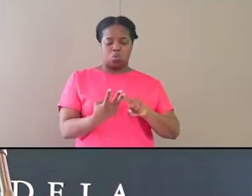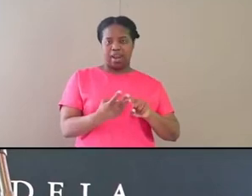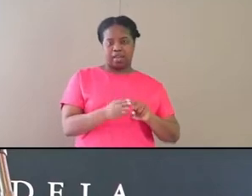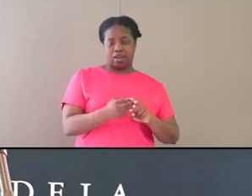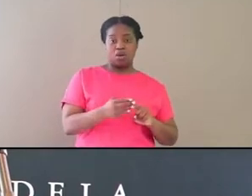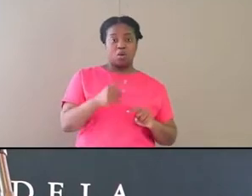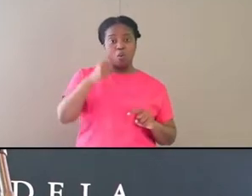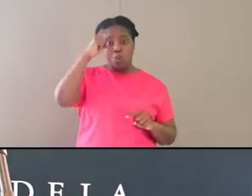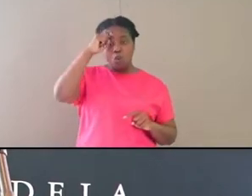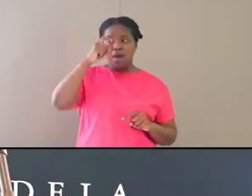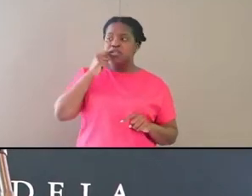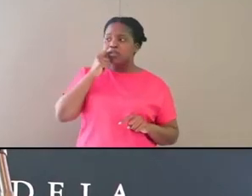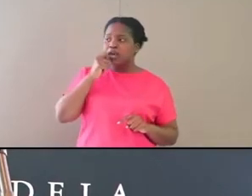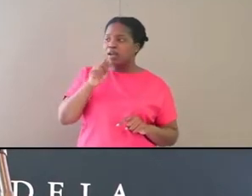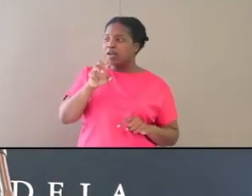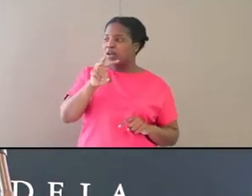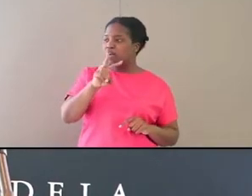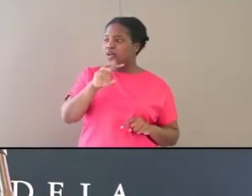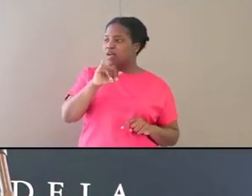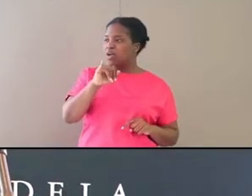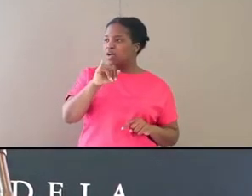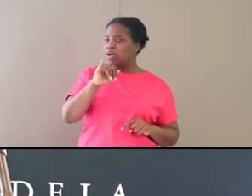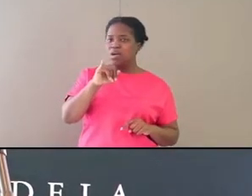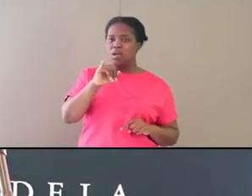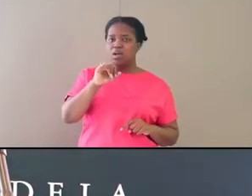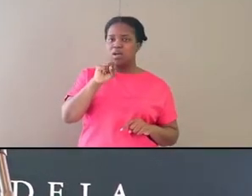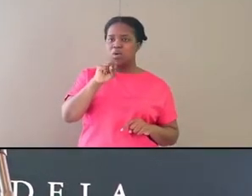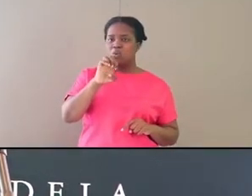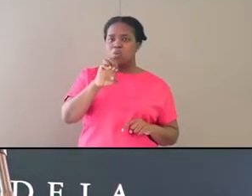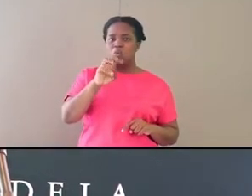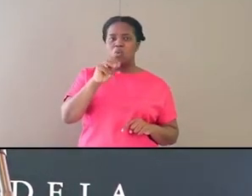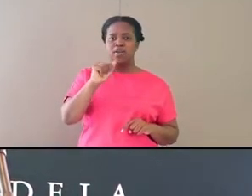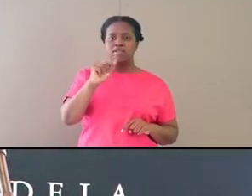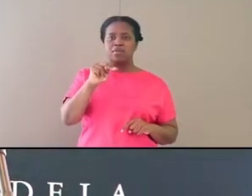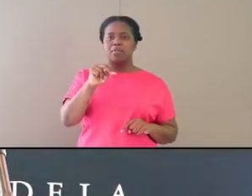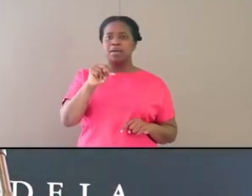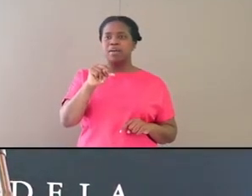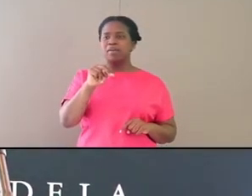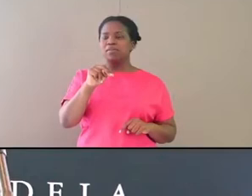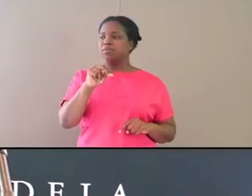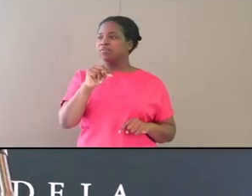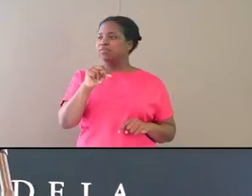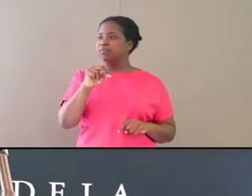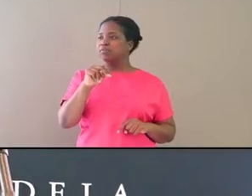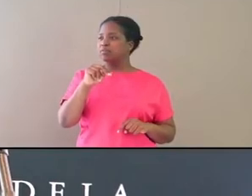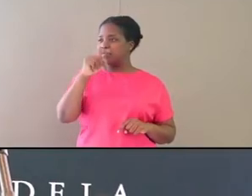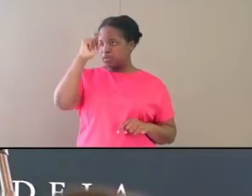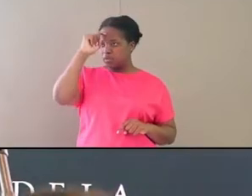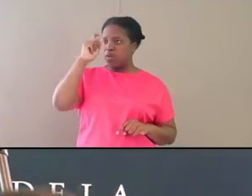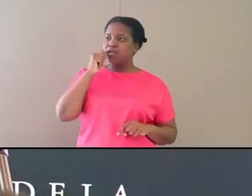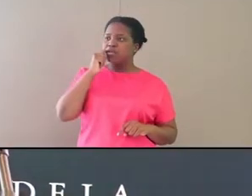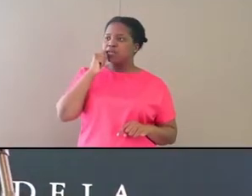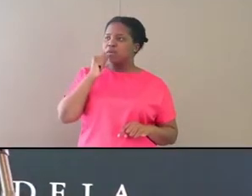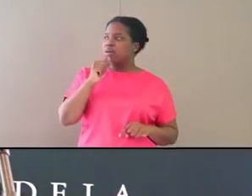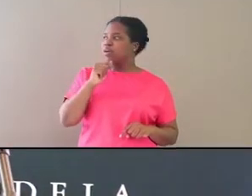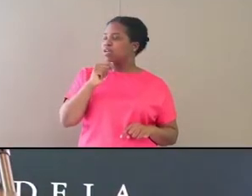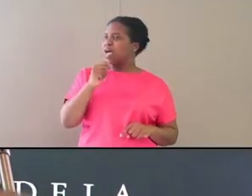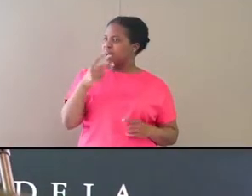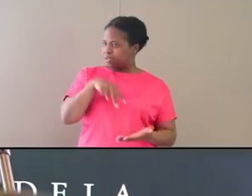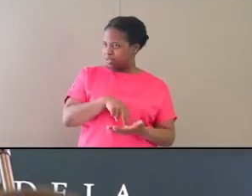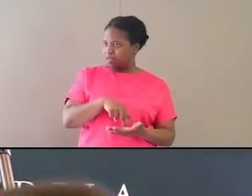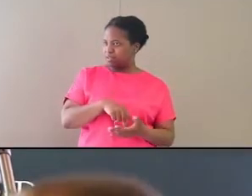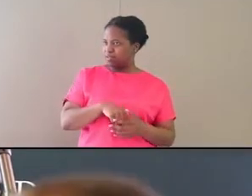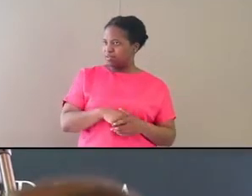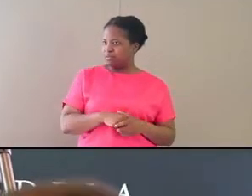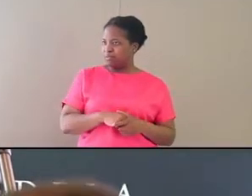if you could stand, and Salman Jehoma. These are two people who have played a significant role. Stand, Wiseman.